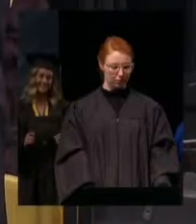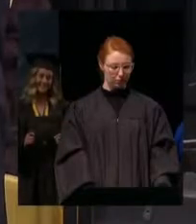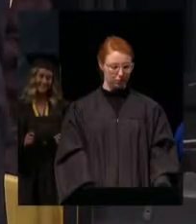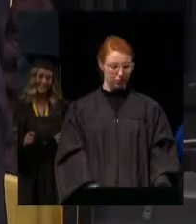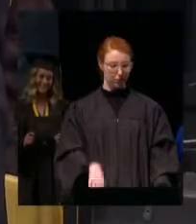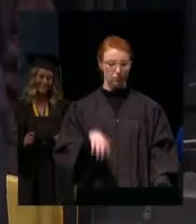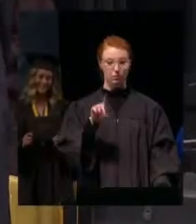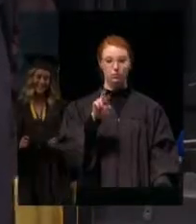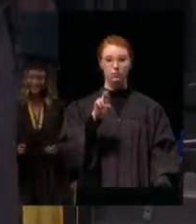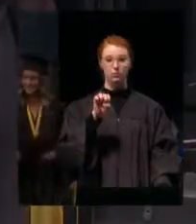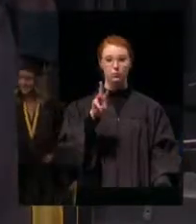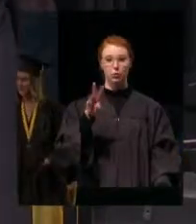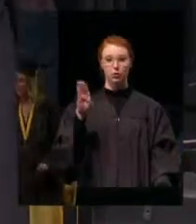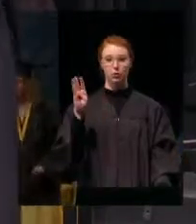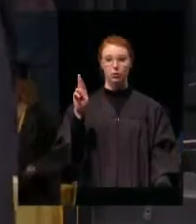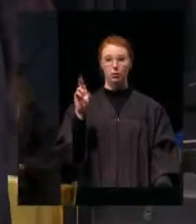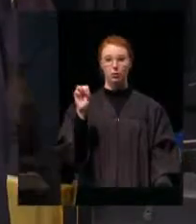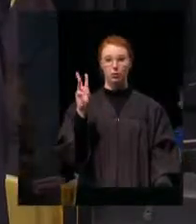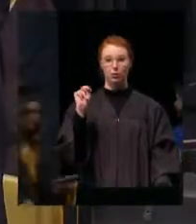Drew Brown.